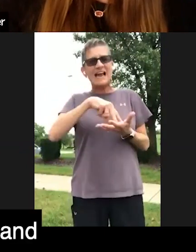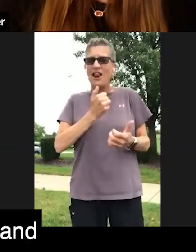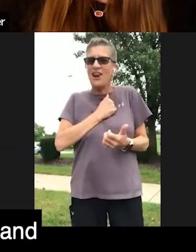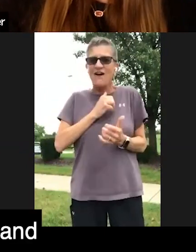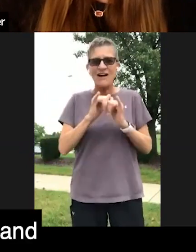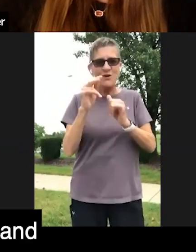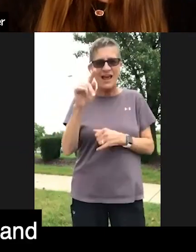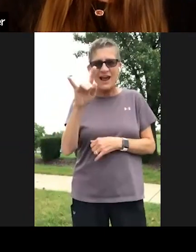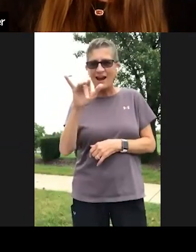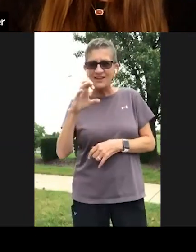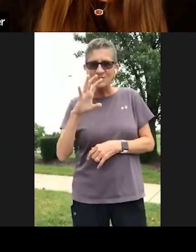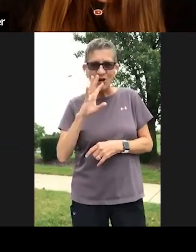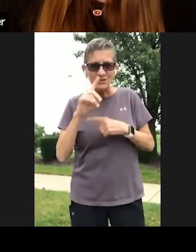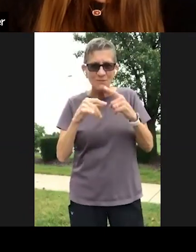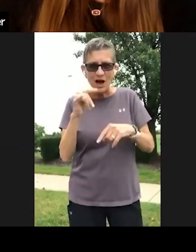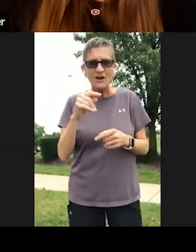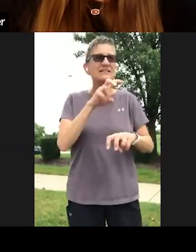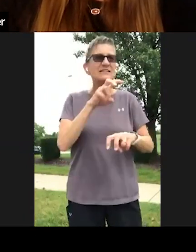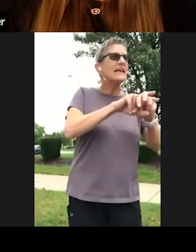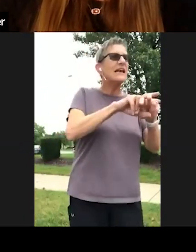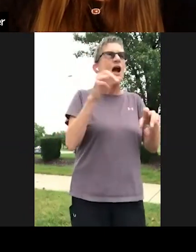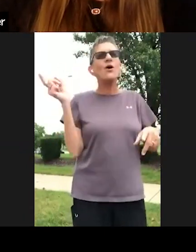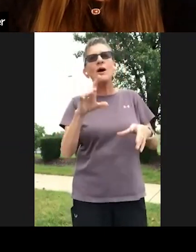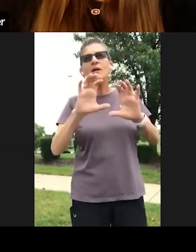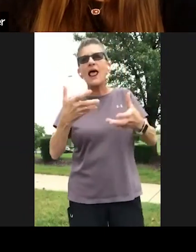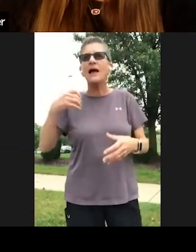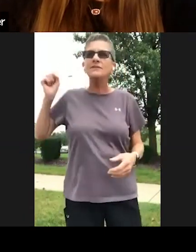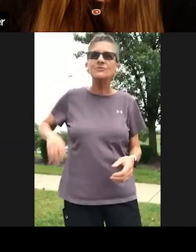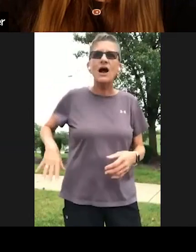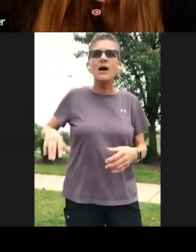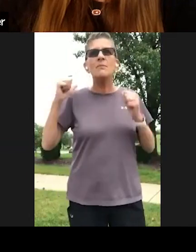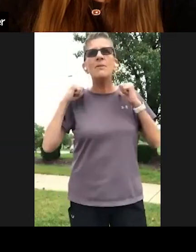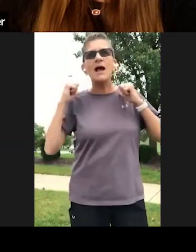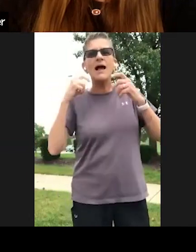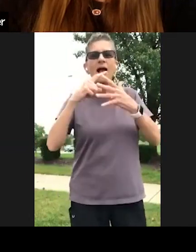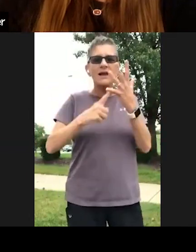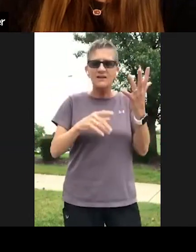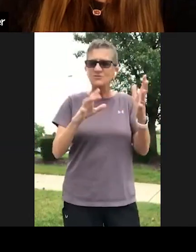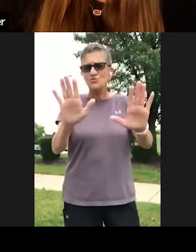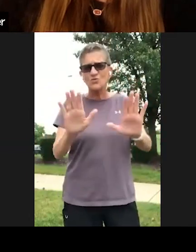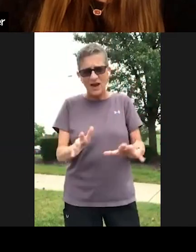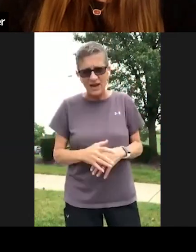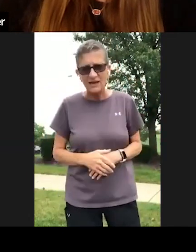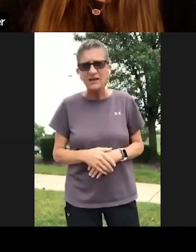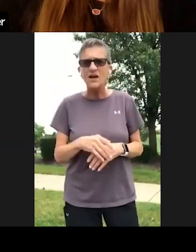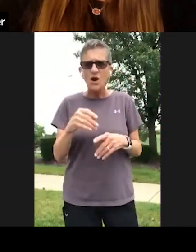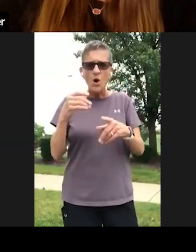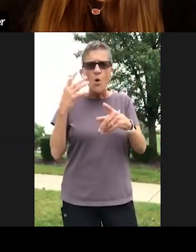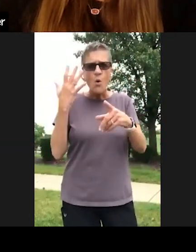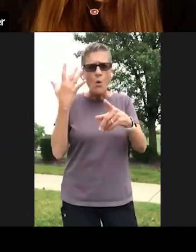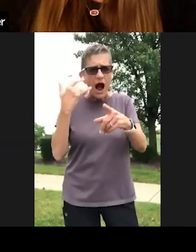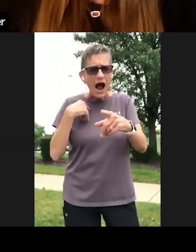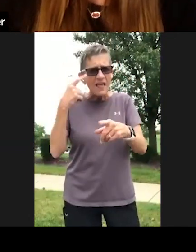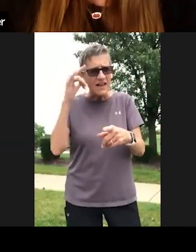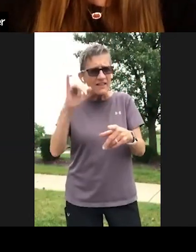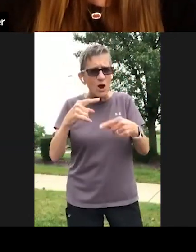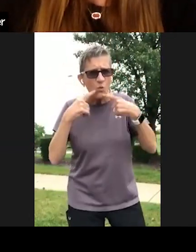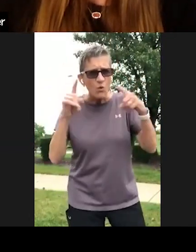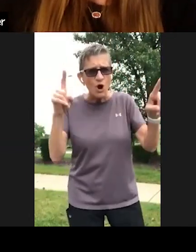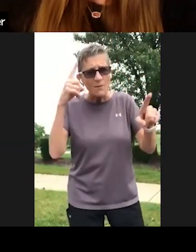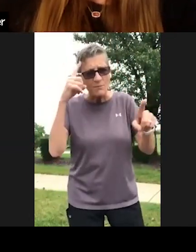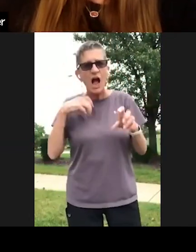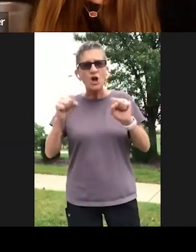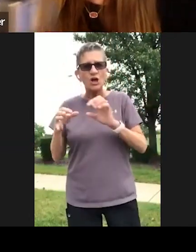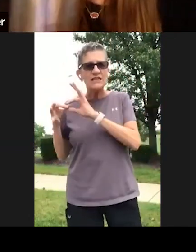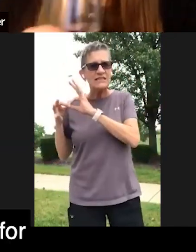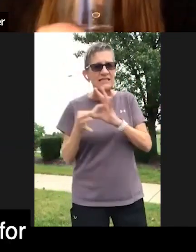class and putting the backpack down and sitting down was great. And part of why I think it worked was because I was able to tie it into some of the